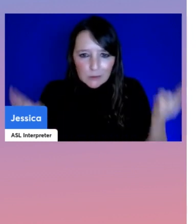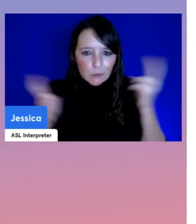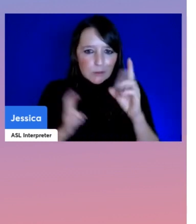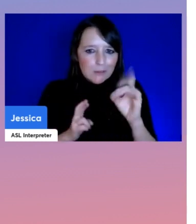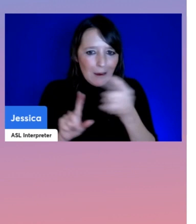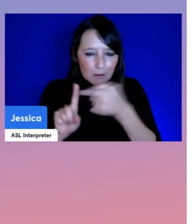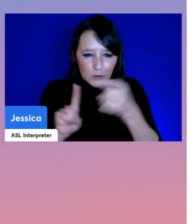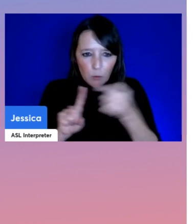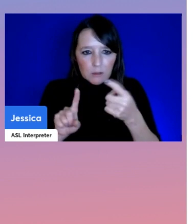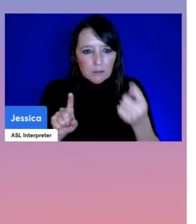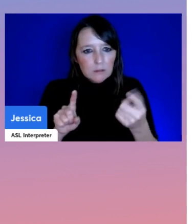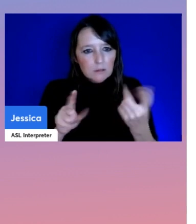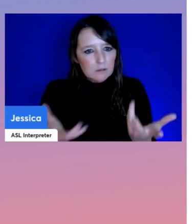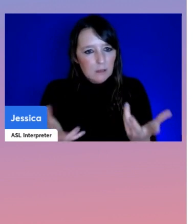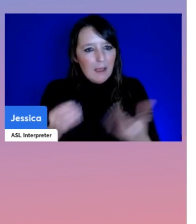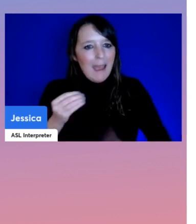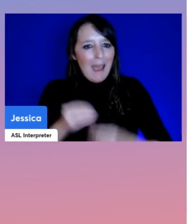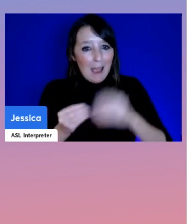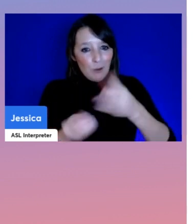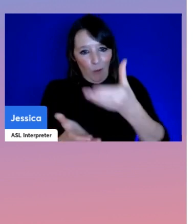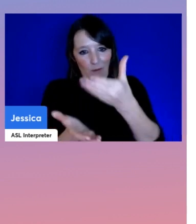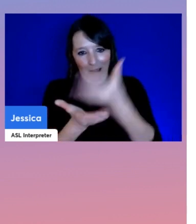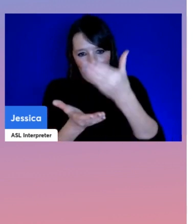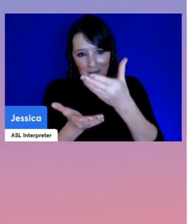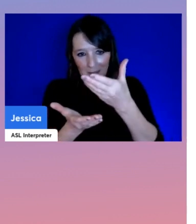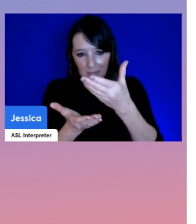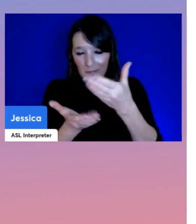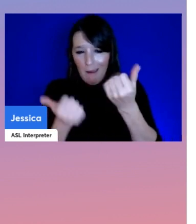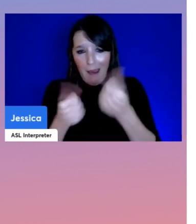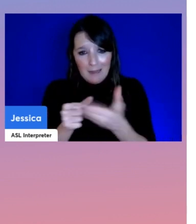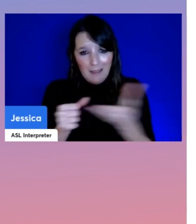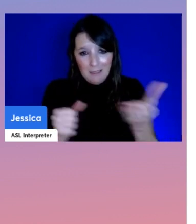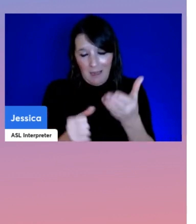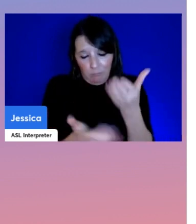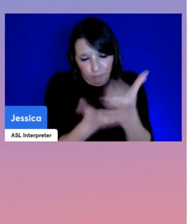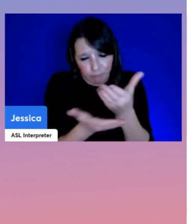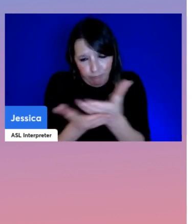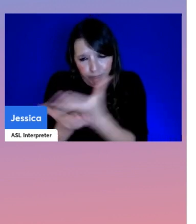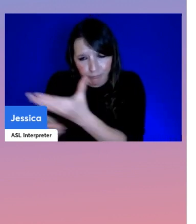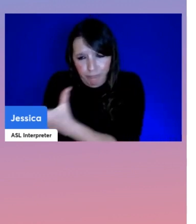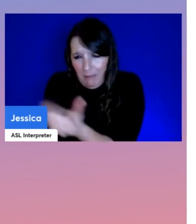basically validate anything you can think of.